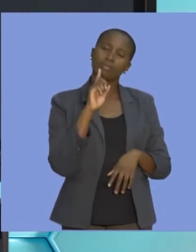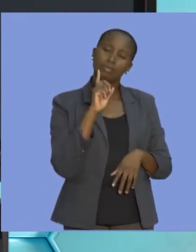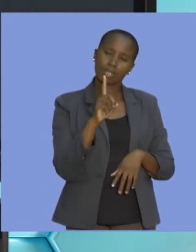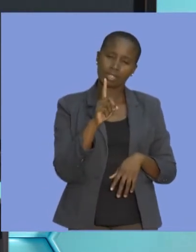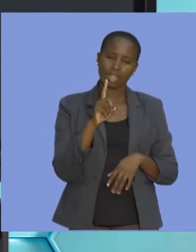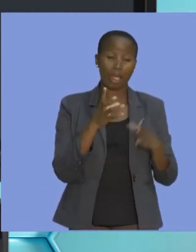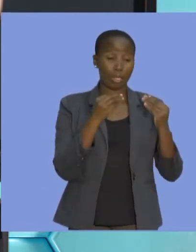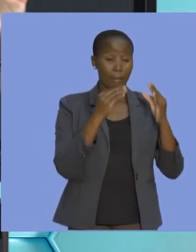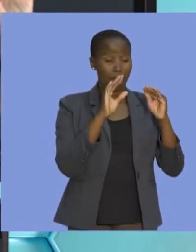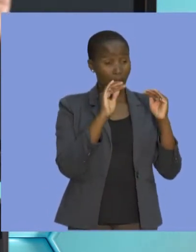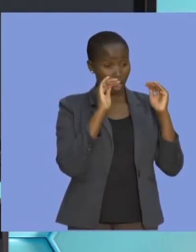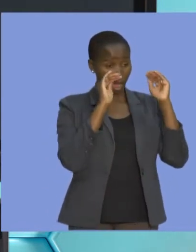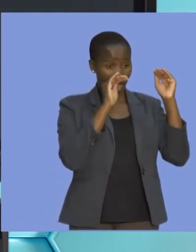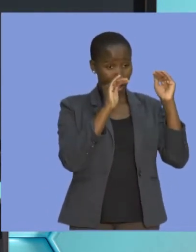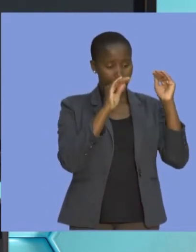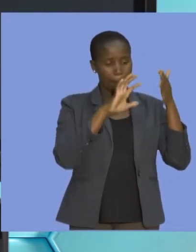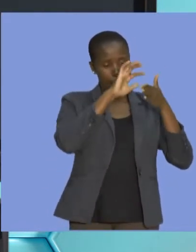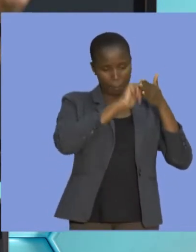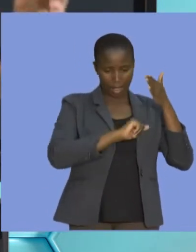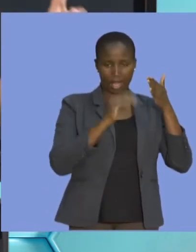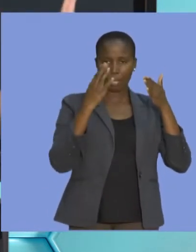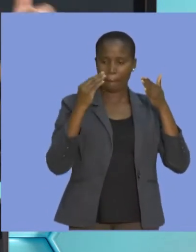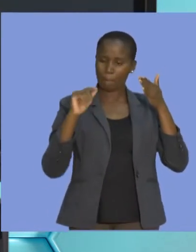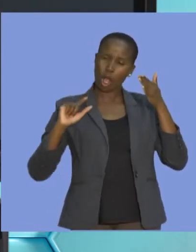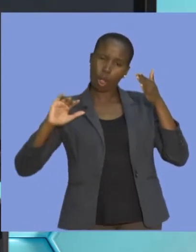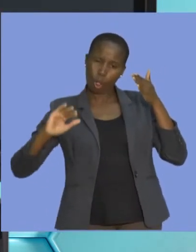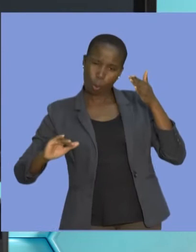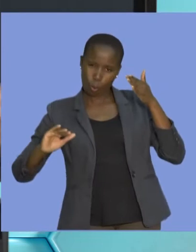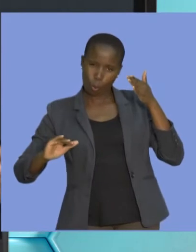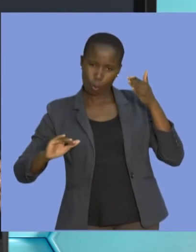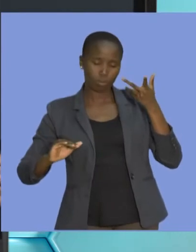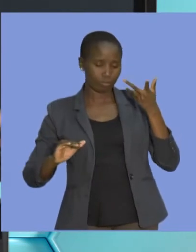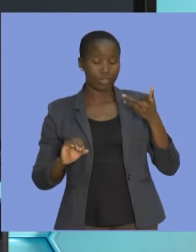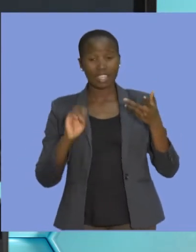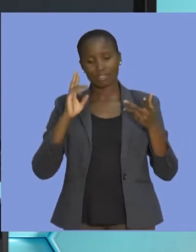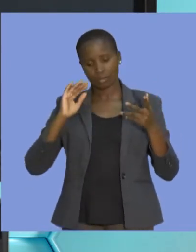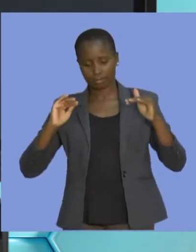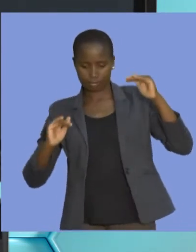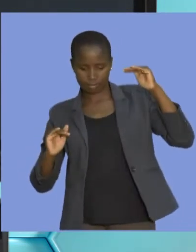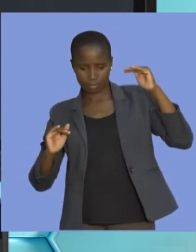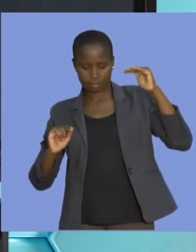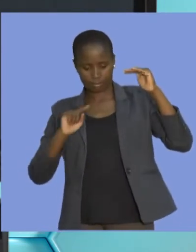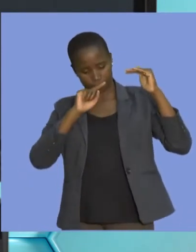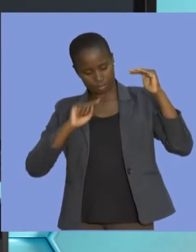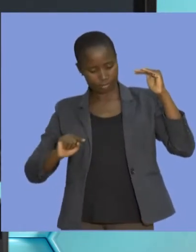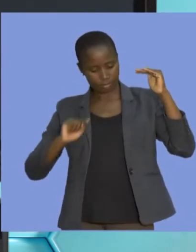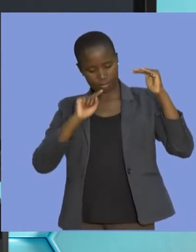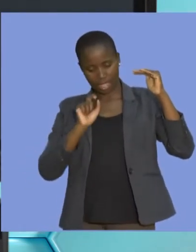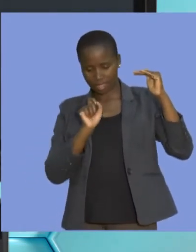value minus the lowest value, if there's a huge gap between the two numbers, that tells us